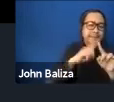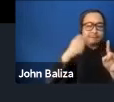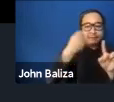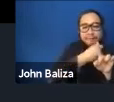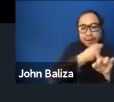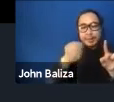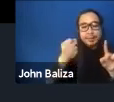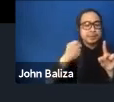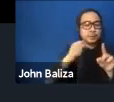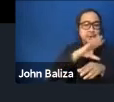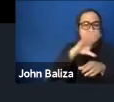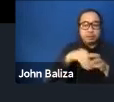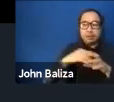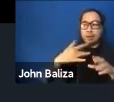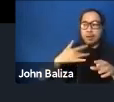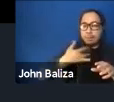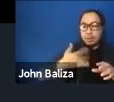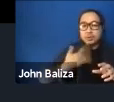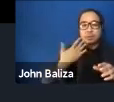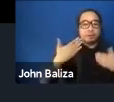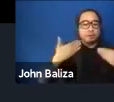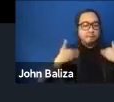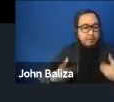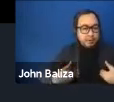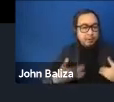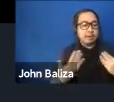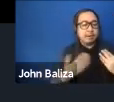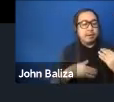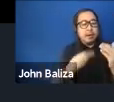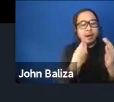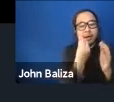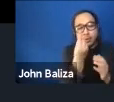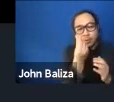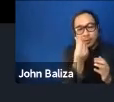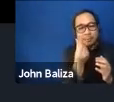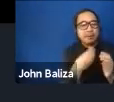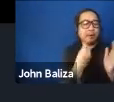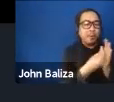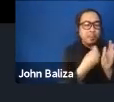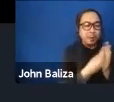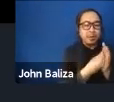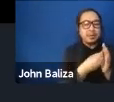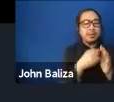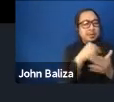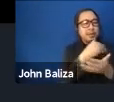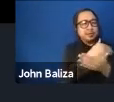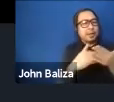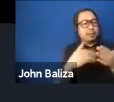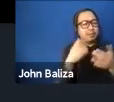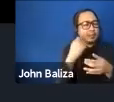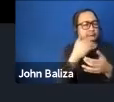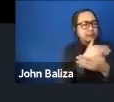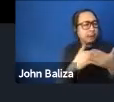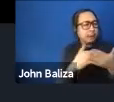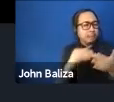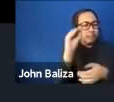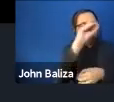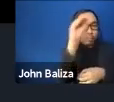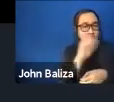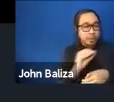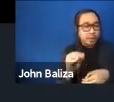emotional violence, physical, economical, and some percentage, which I saw in the slides, has